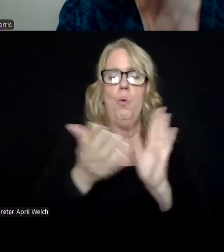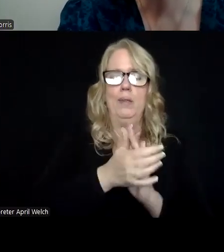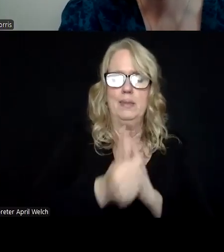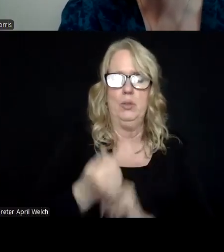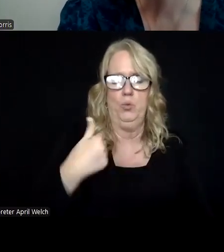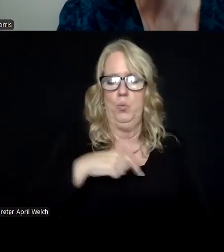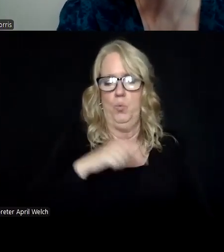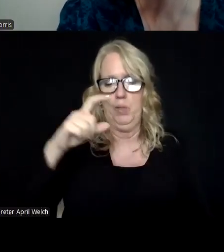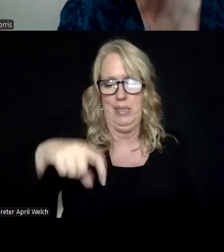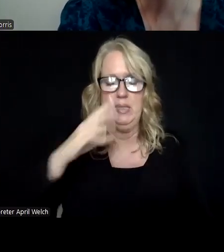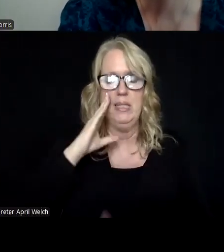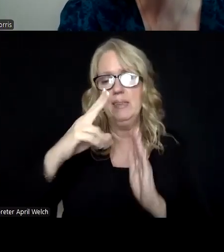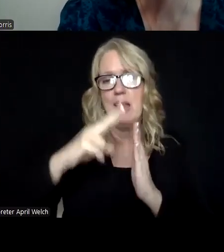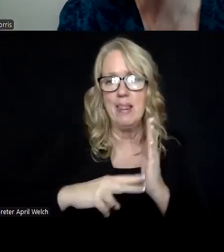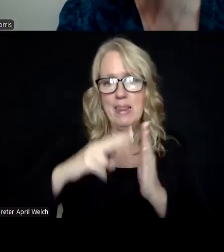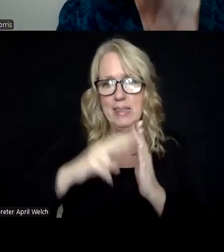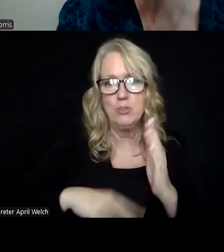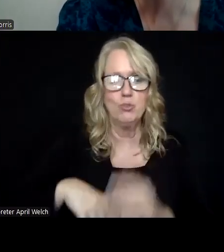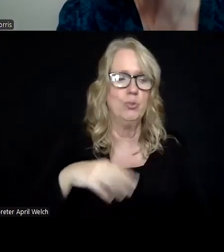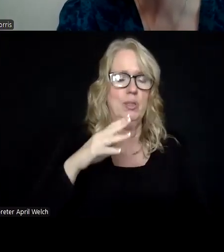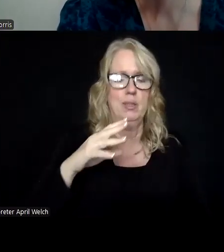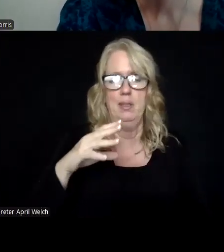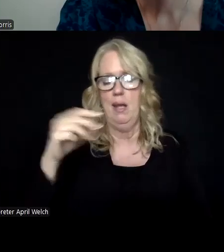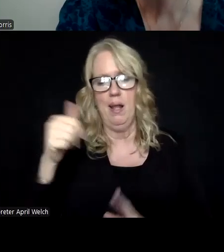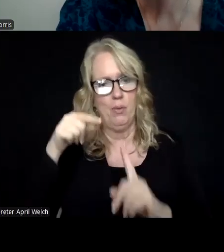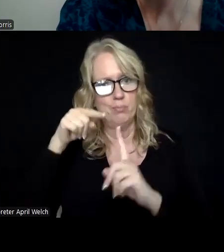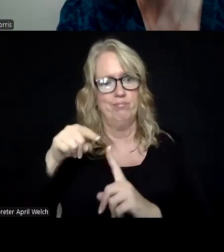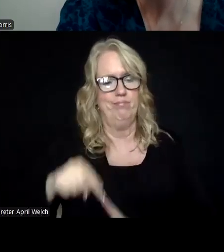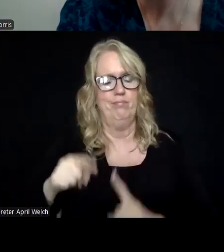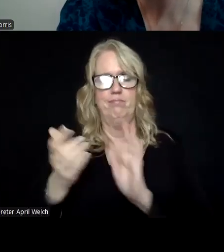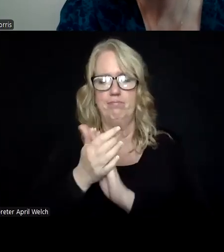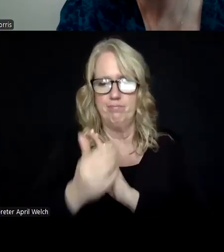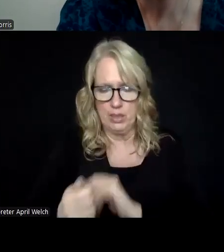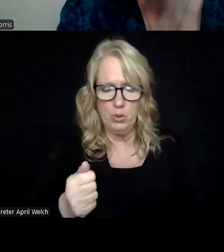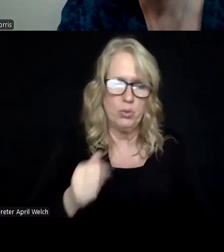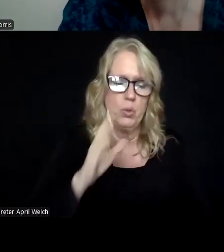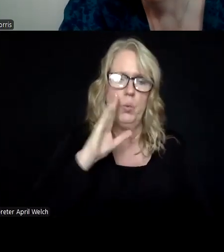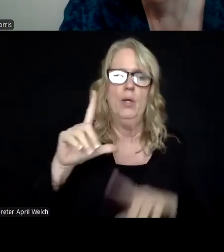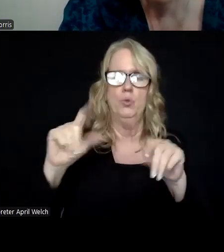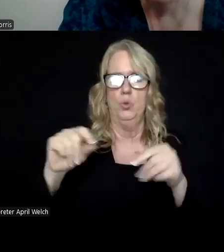Is it literacy? Is it other specific skills? And do those